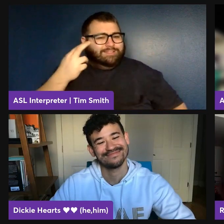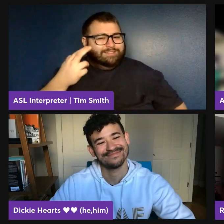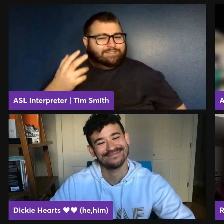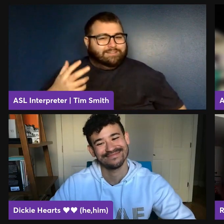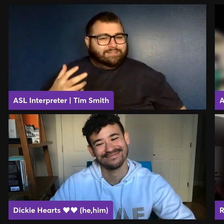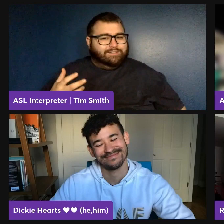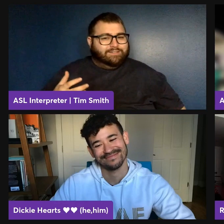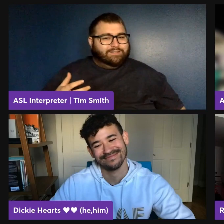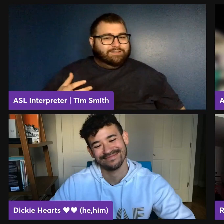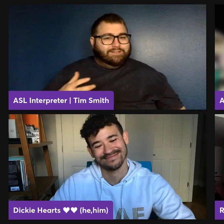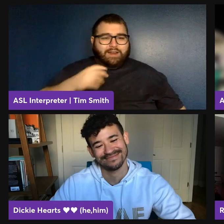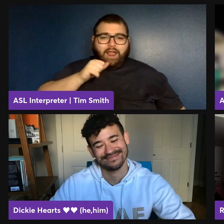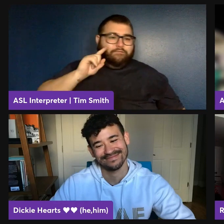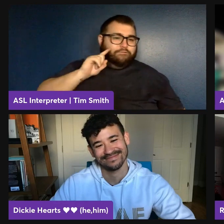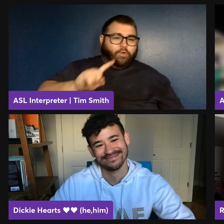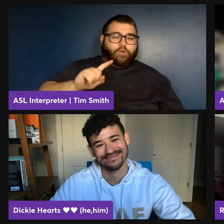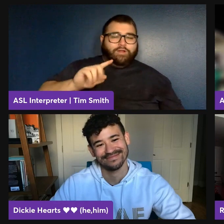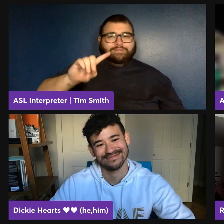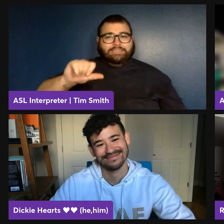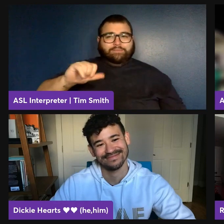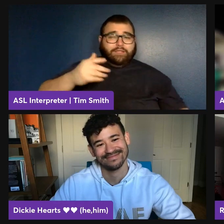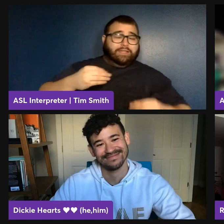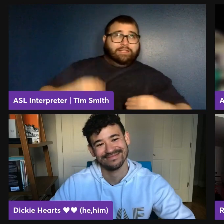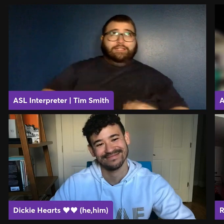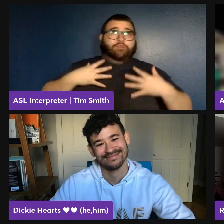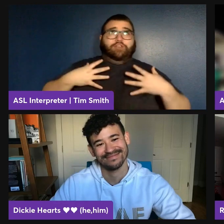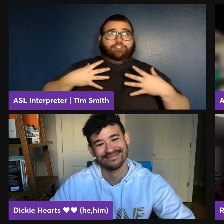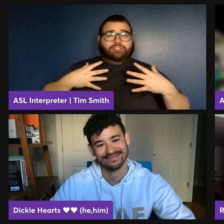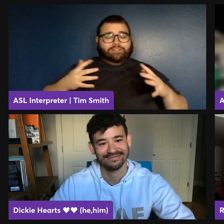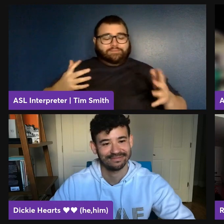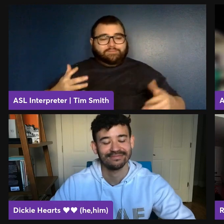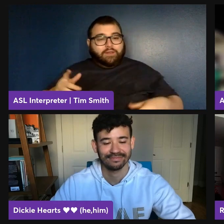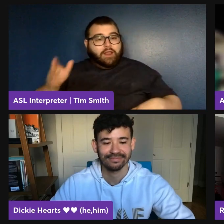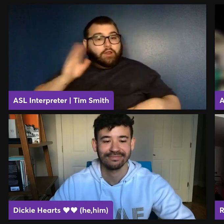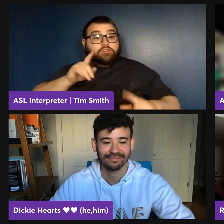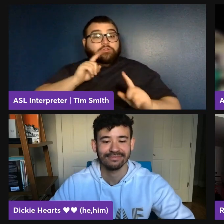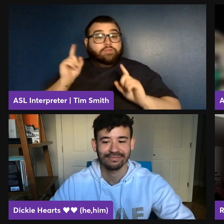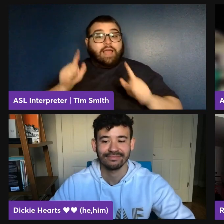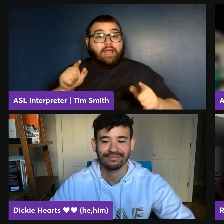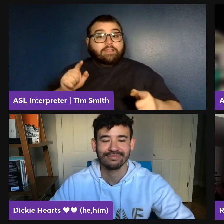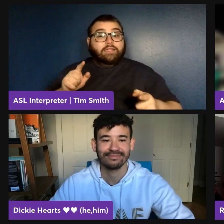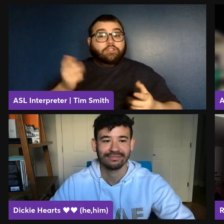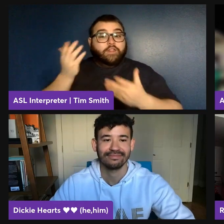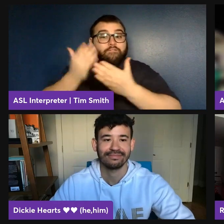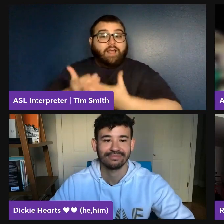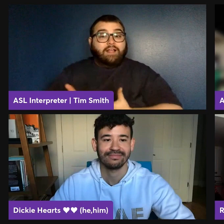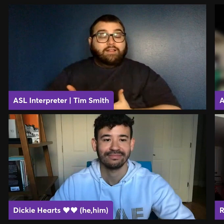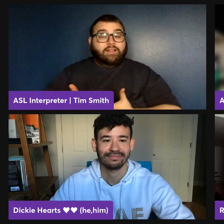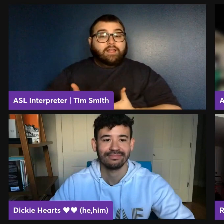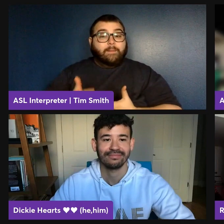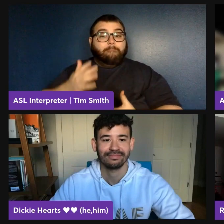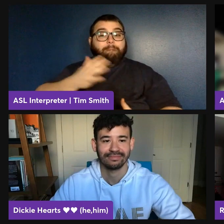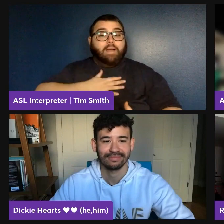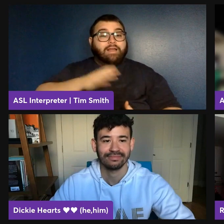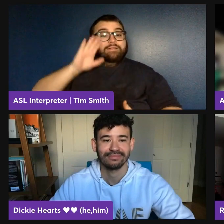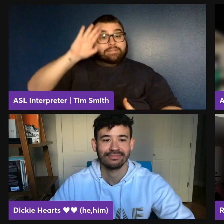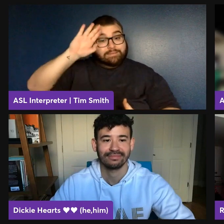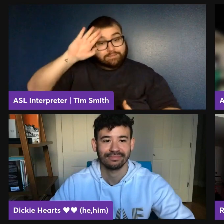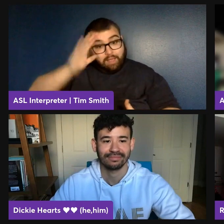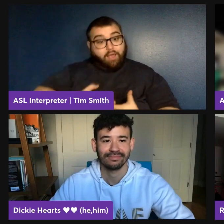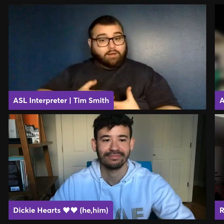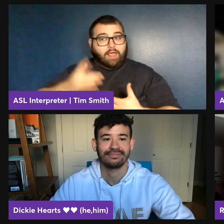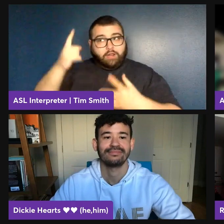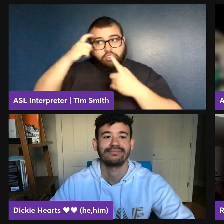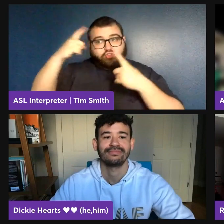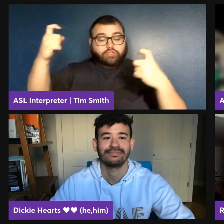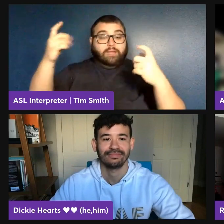disability inspiration reasons. But I know that she's reacting to the fact that like, my son had a dream that he didn't know